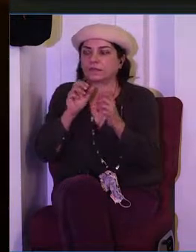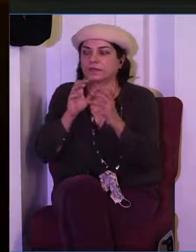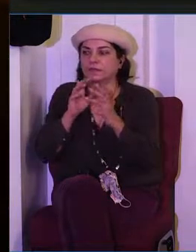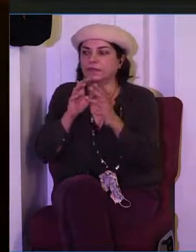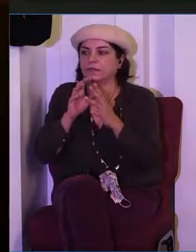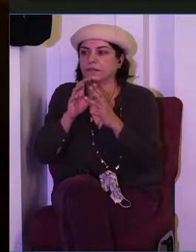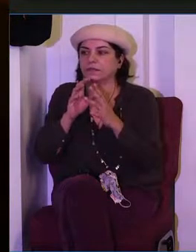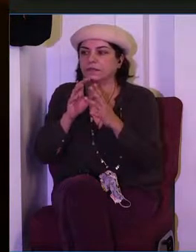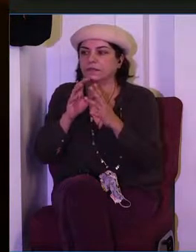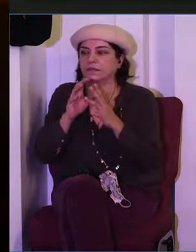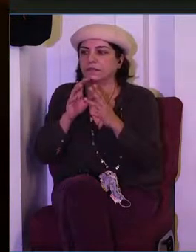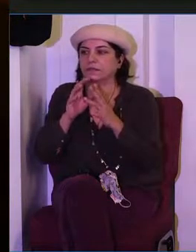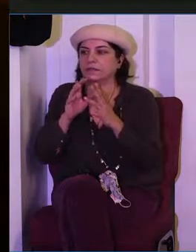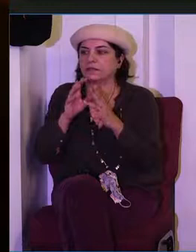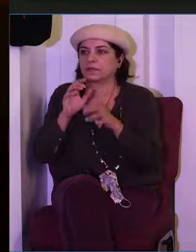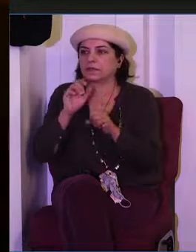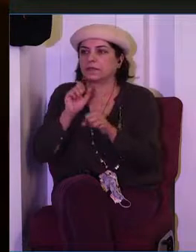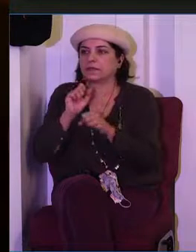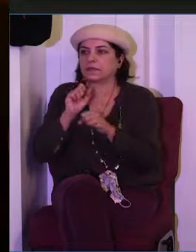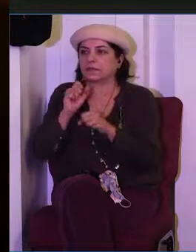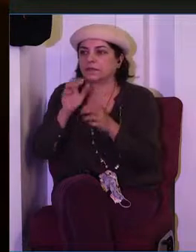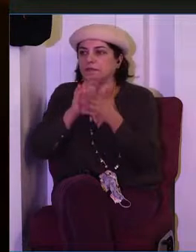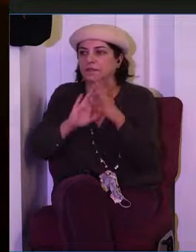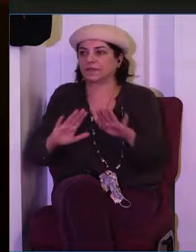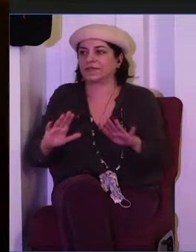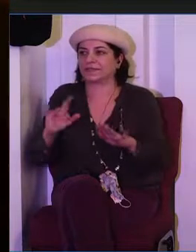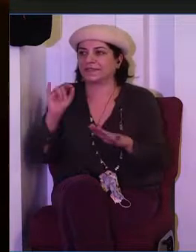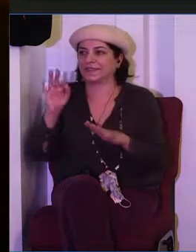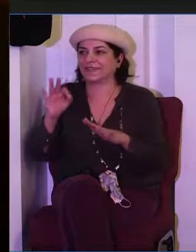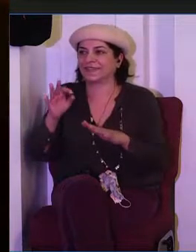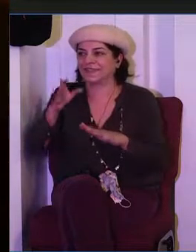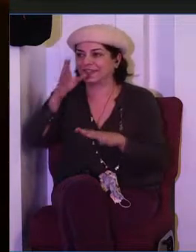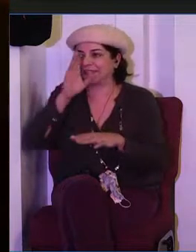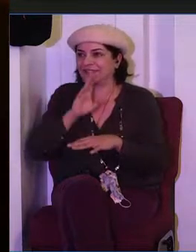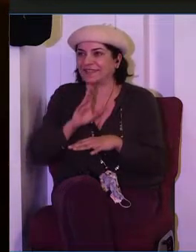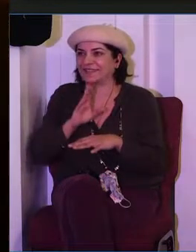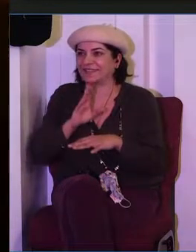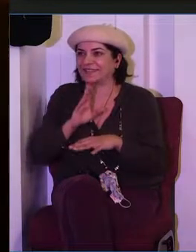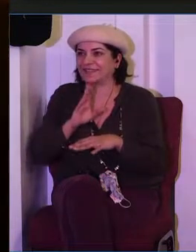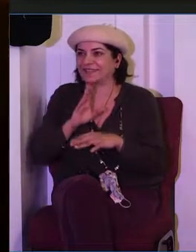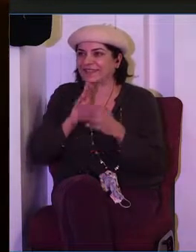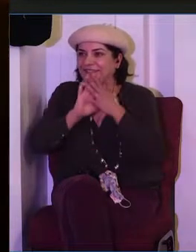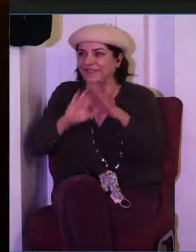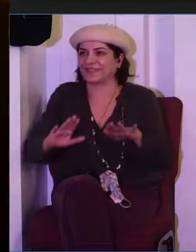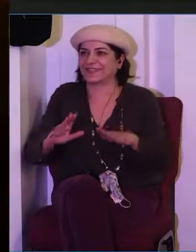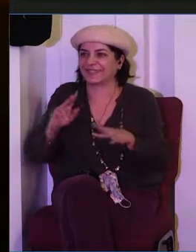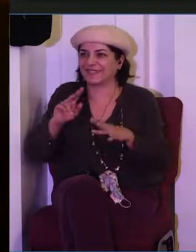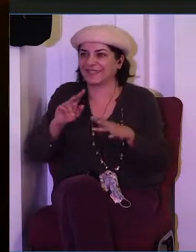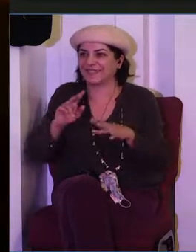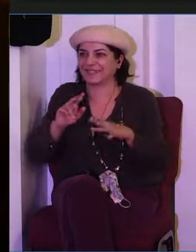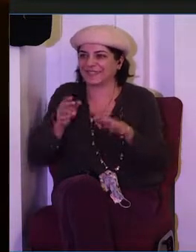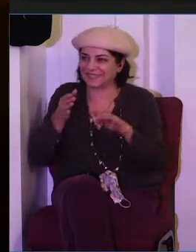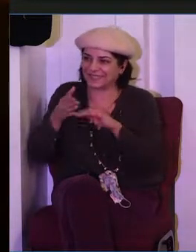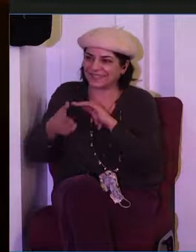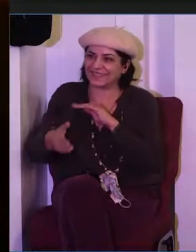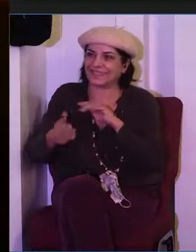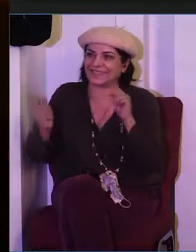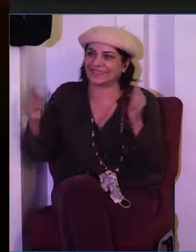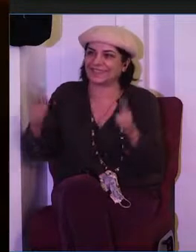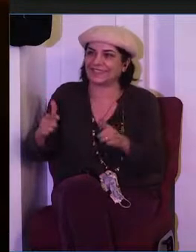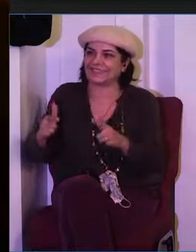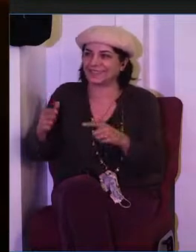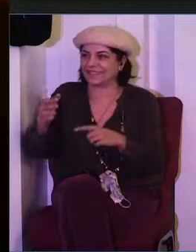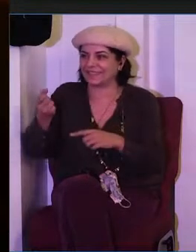which reassures the heart, that peace which transcends all understanding,